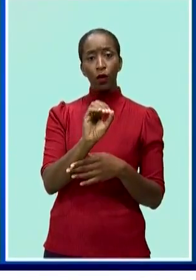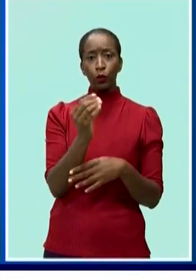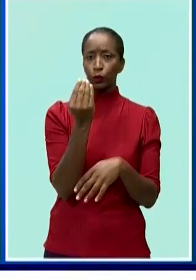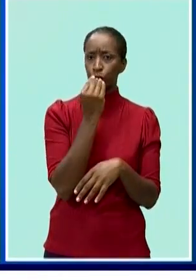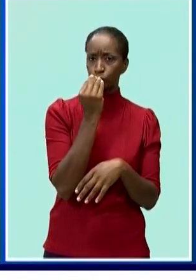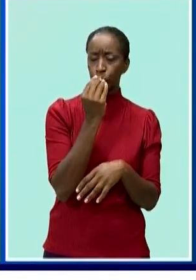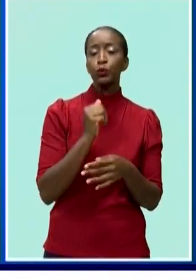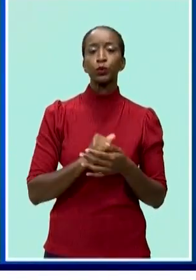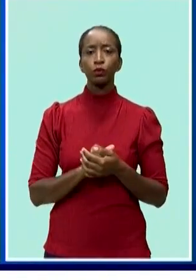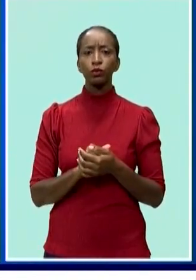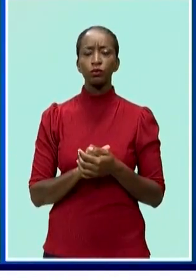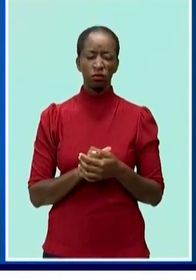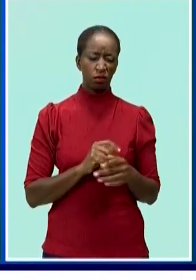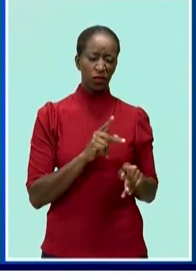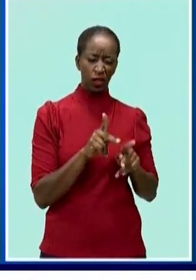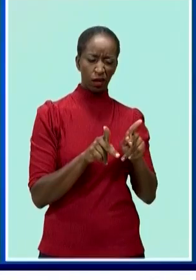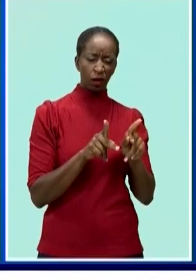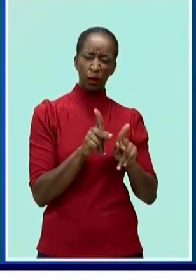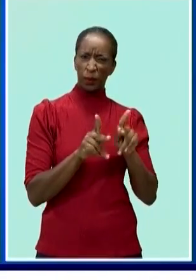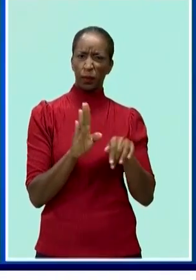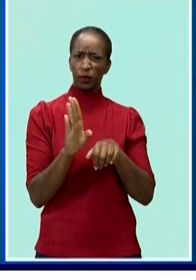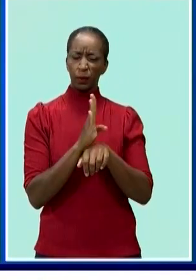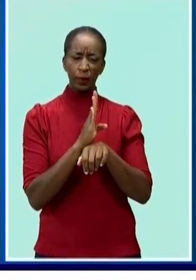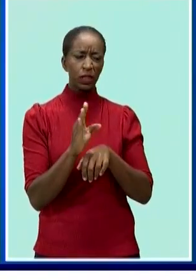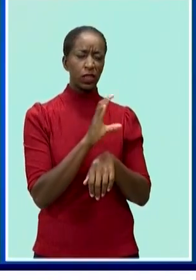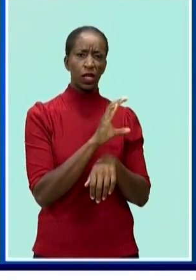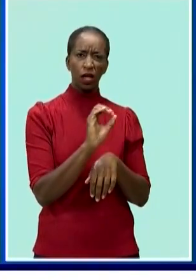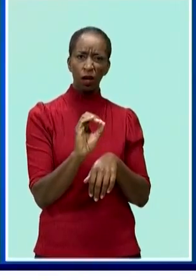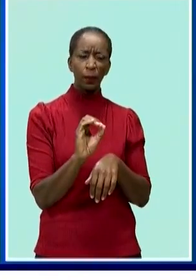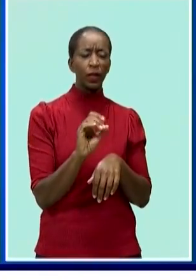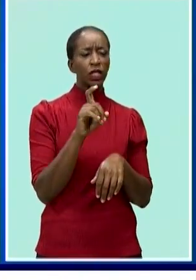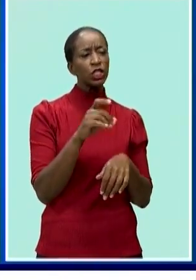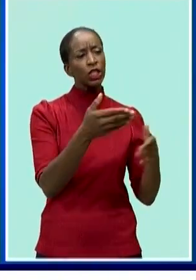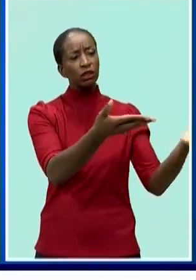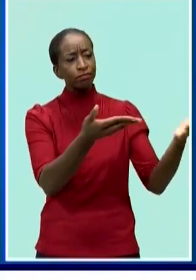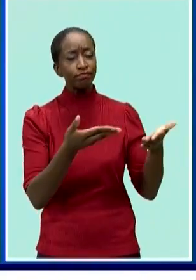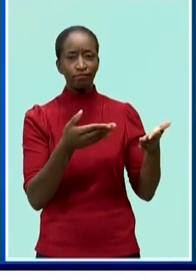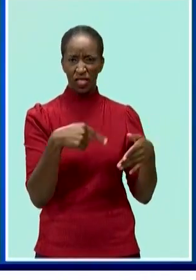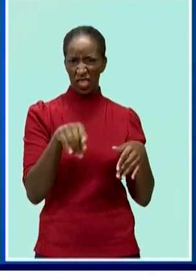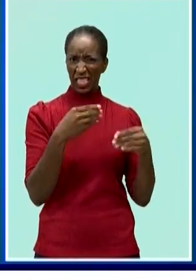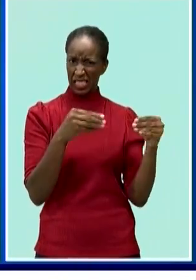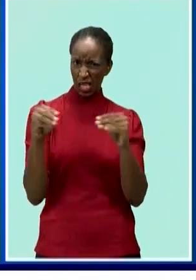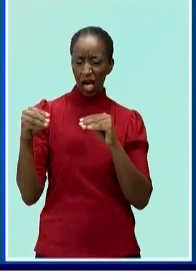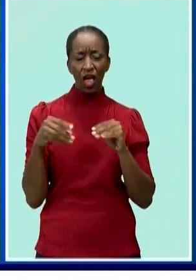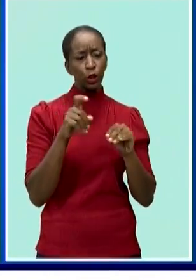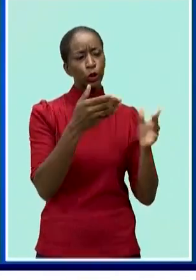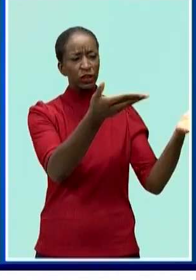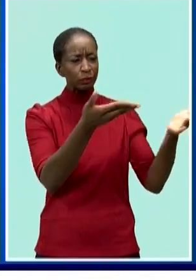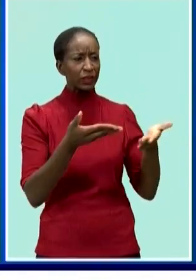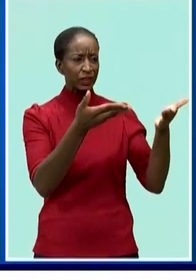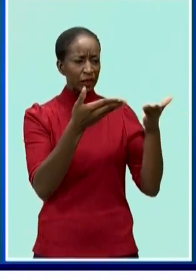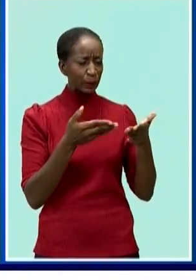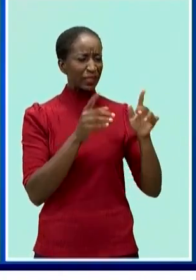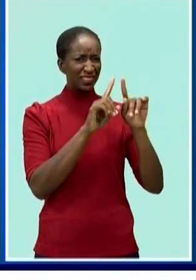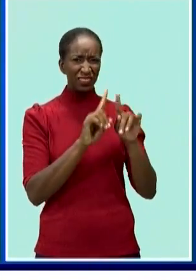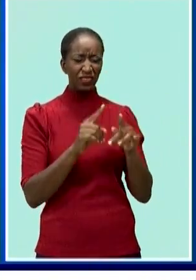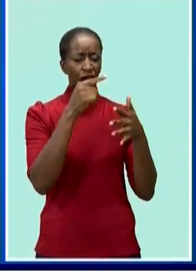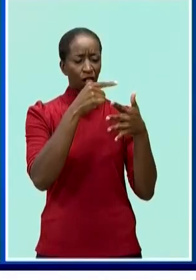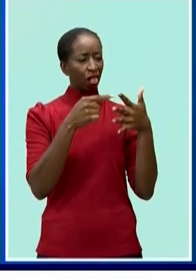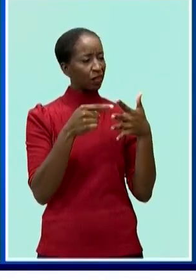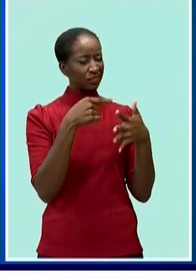importers or the distributors should be sifting through 20 or 30 different types or brands failing quality